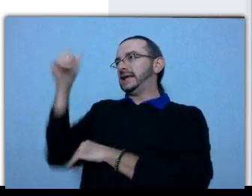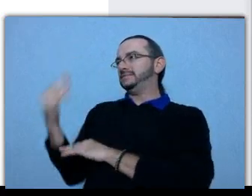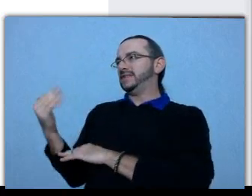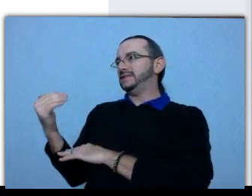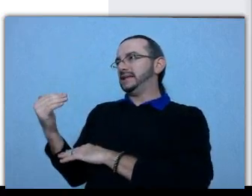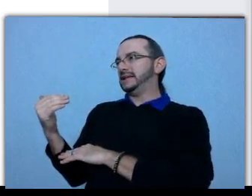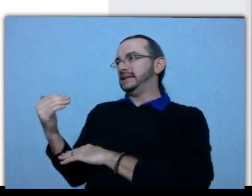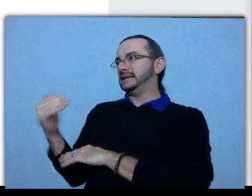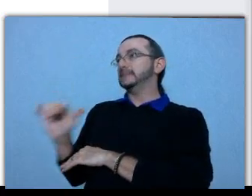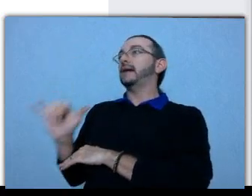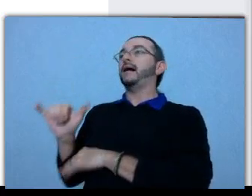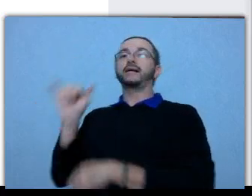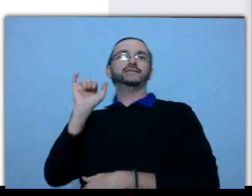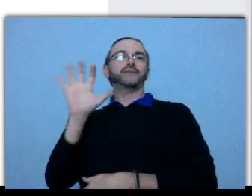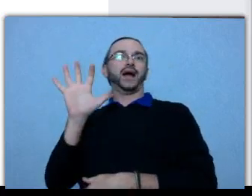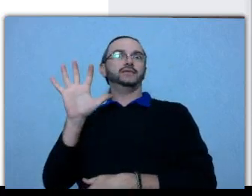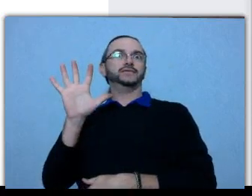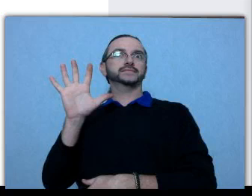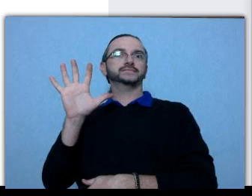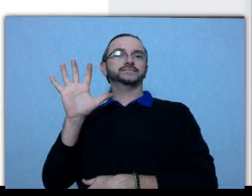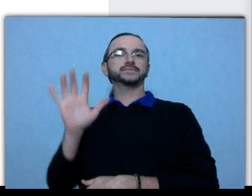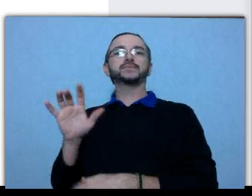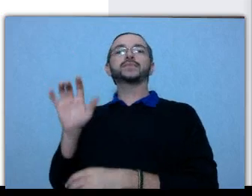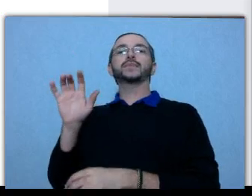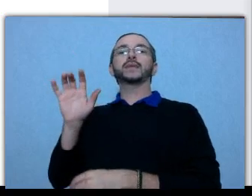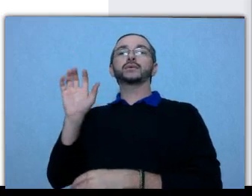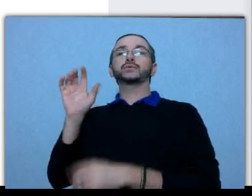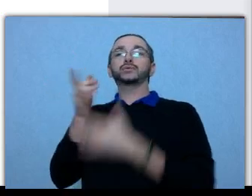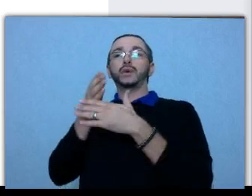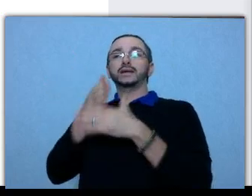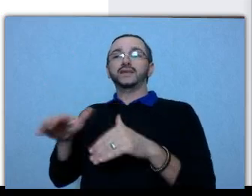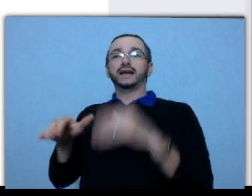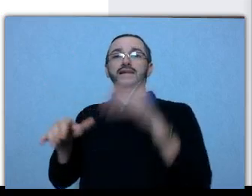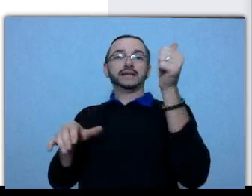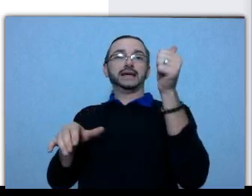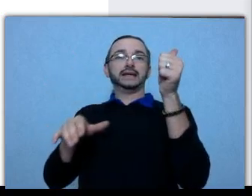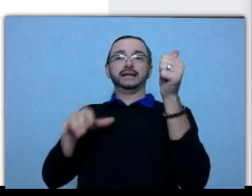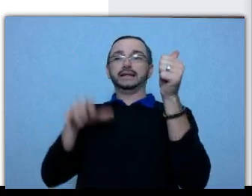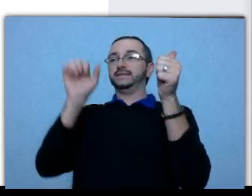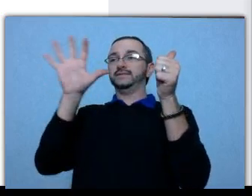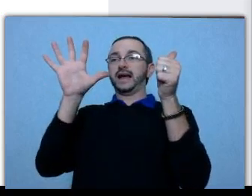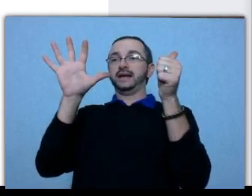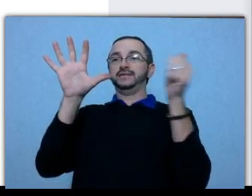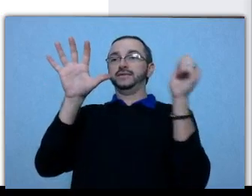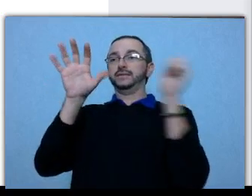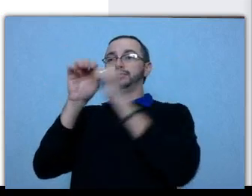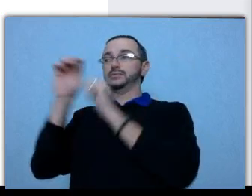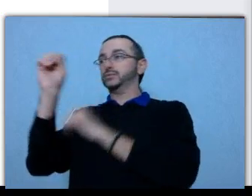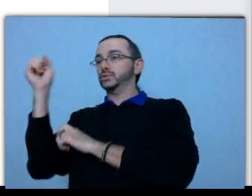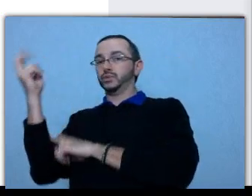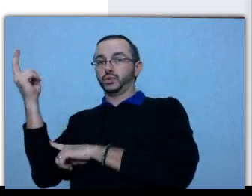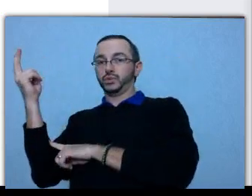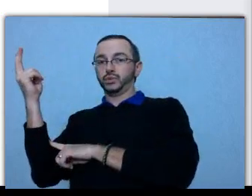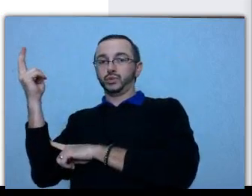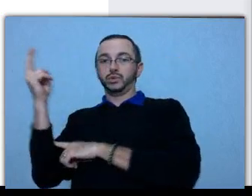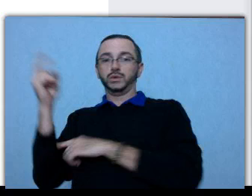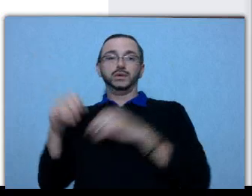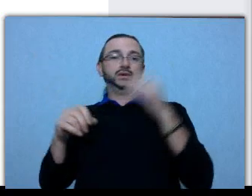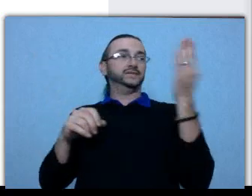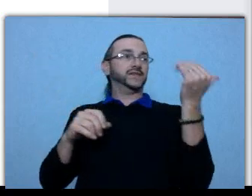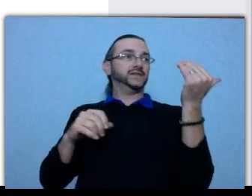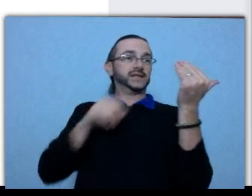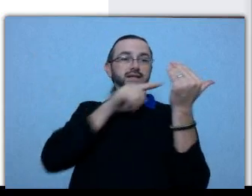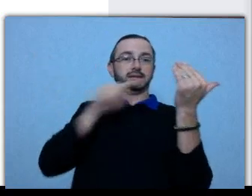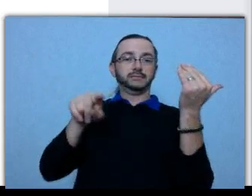by 5. 5 can go into 10 twice. And 5 can go into 15 3